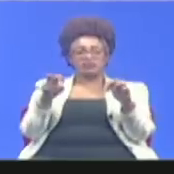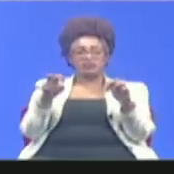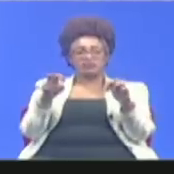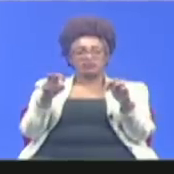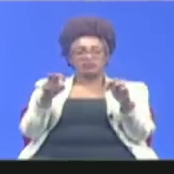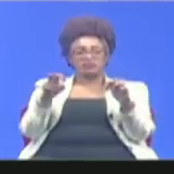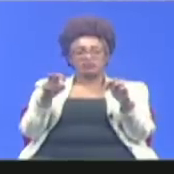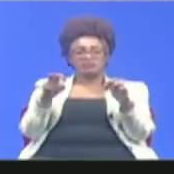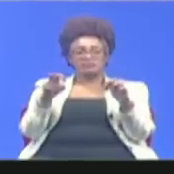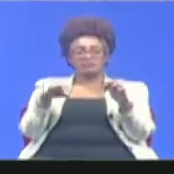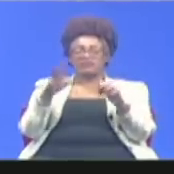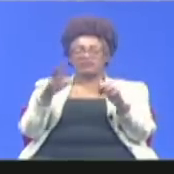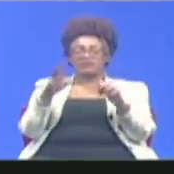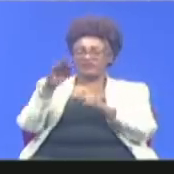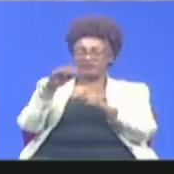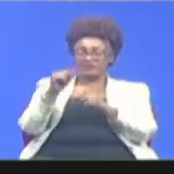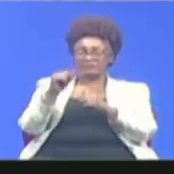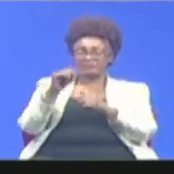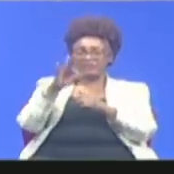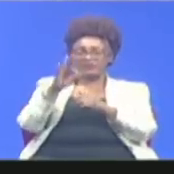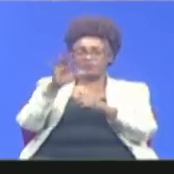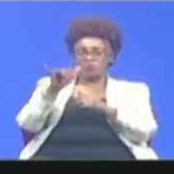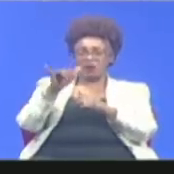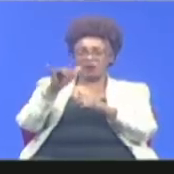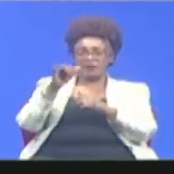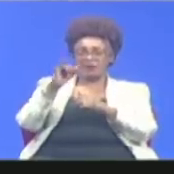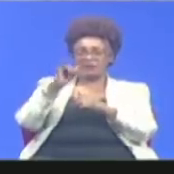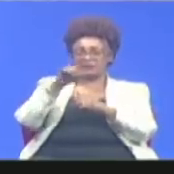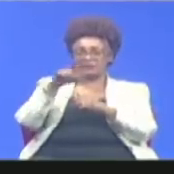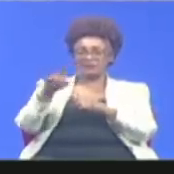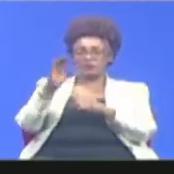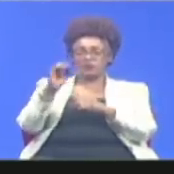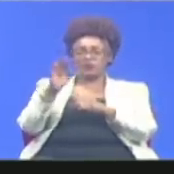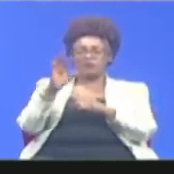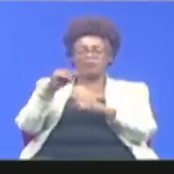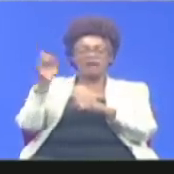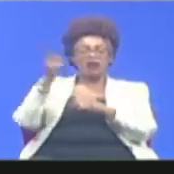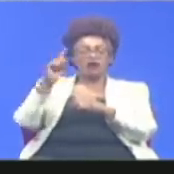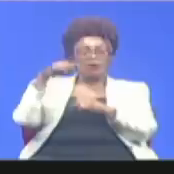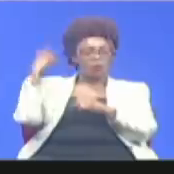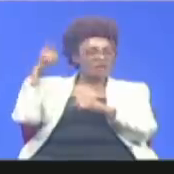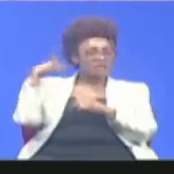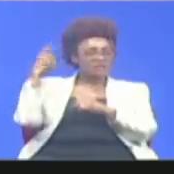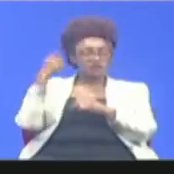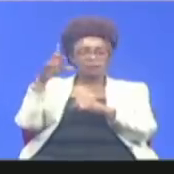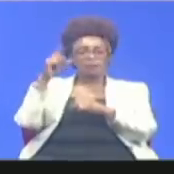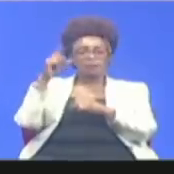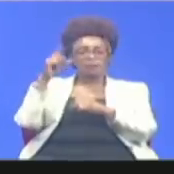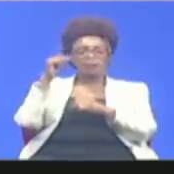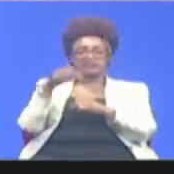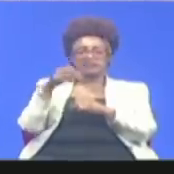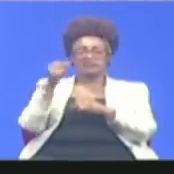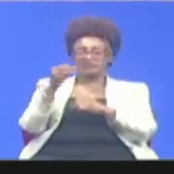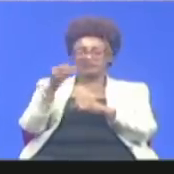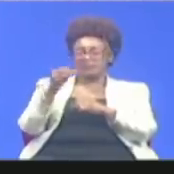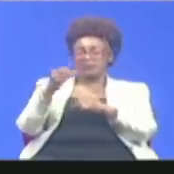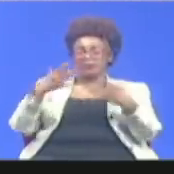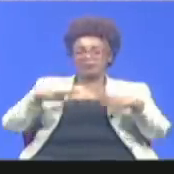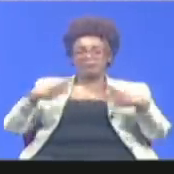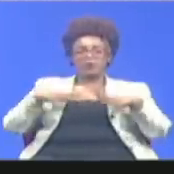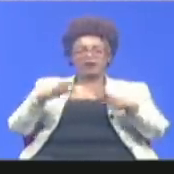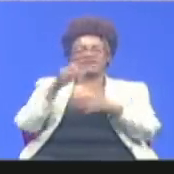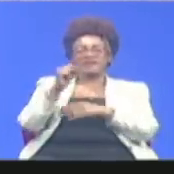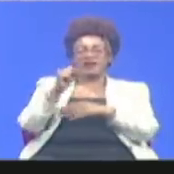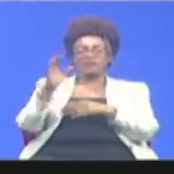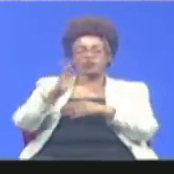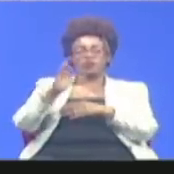Fokker 50, registration FYIZO from Nairobi Wilson to Mombasa, had 50 passengers and 5 crew on